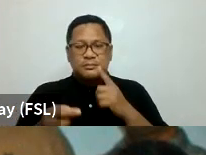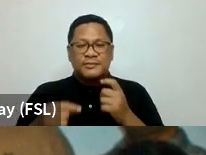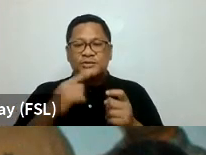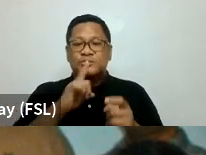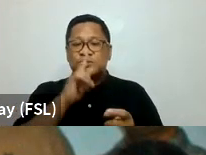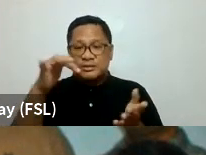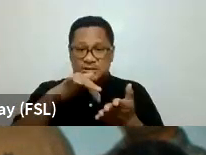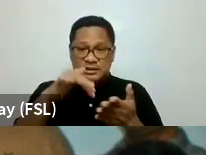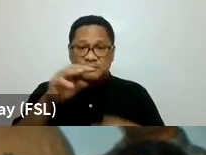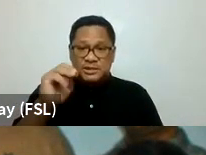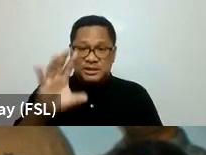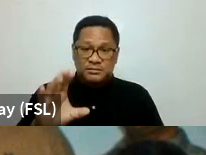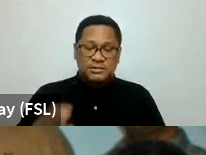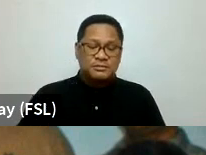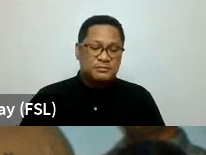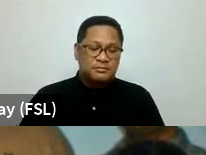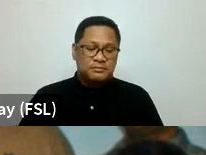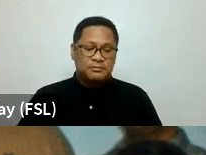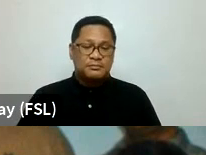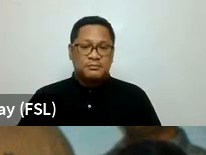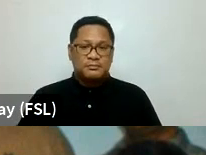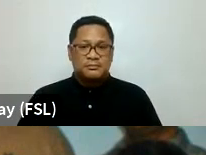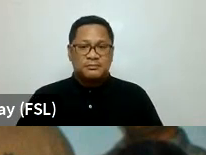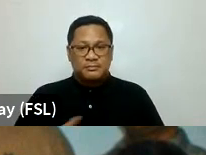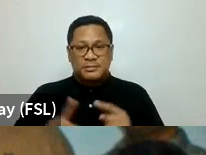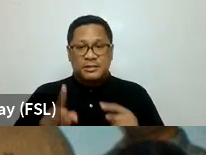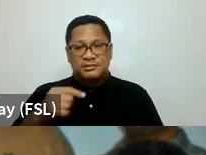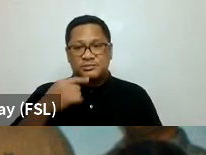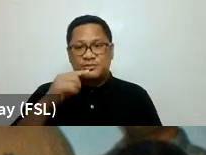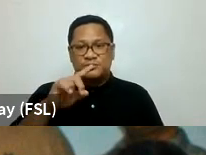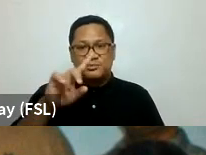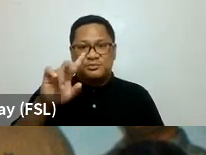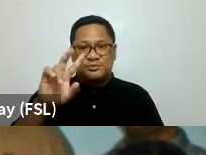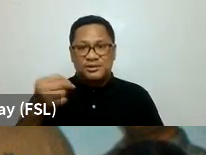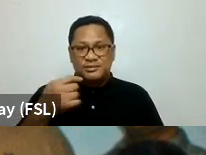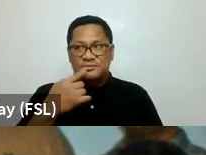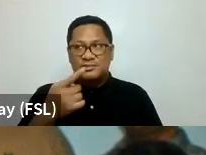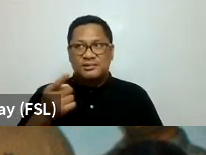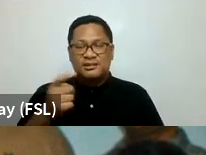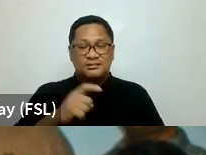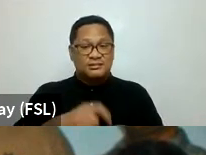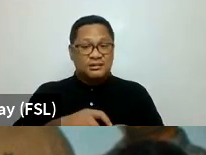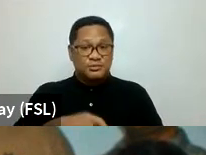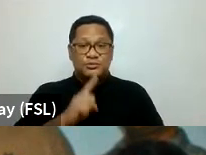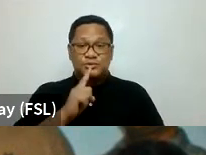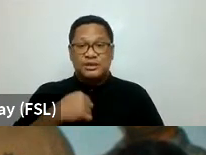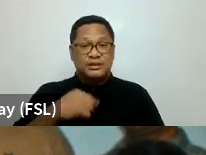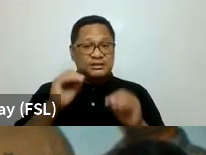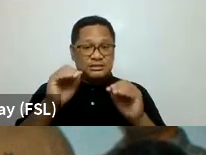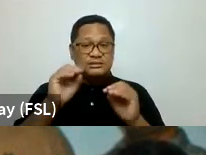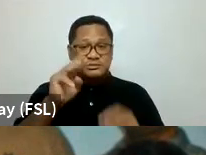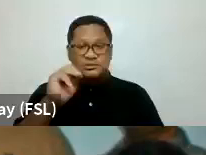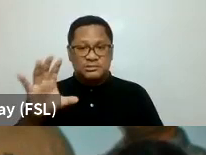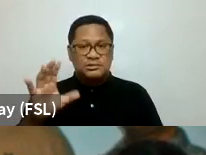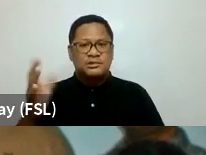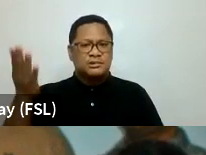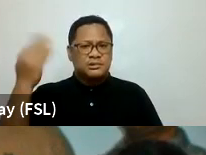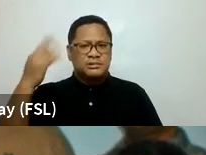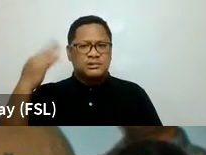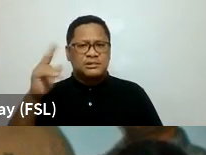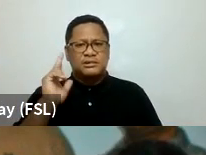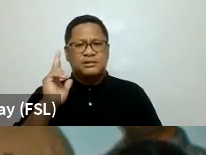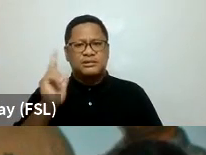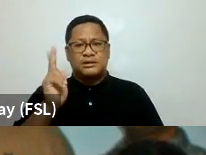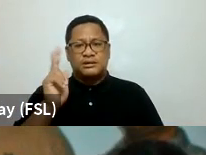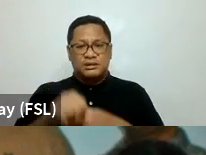studied at Miriam. I was about to ask him when. Kasi at that time, ako naman, nagturo ako sa Miriam College for 13